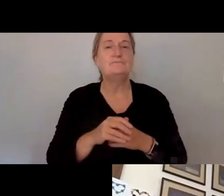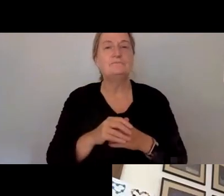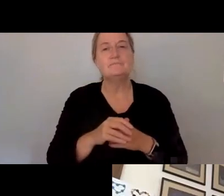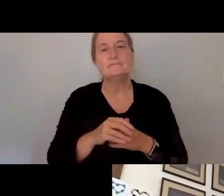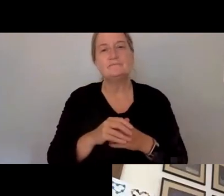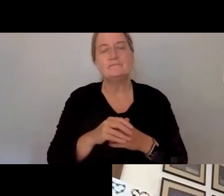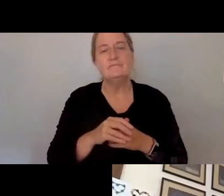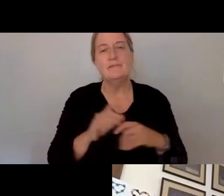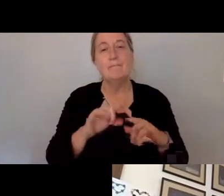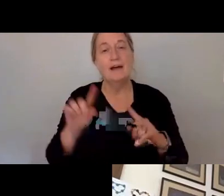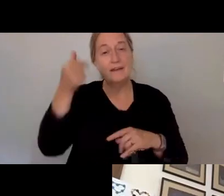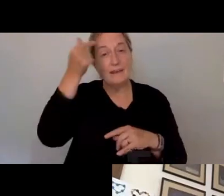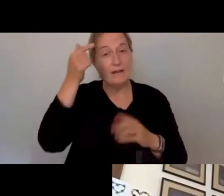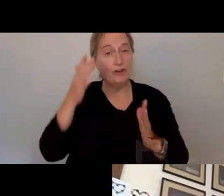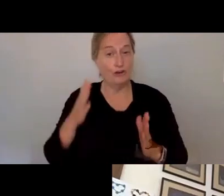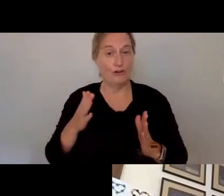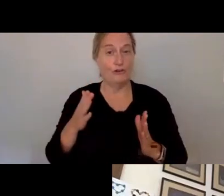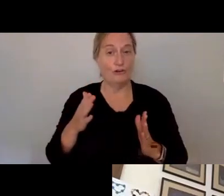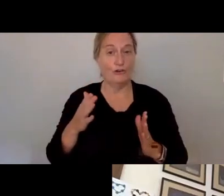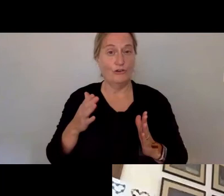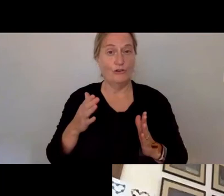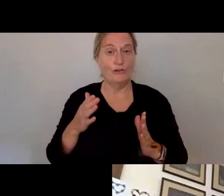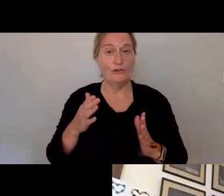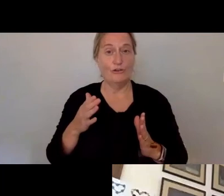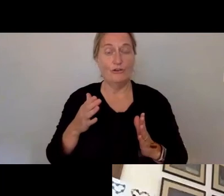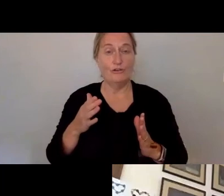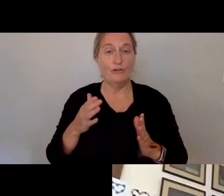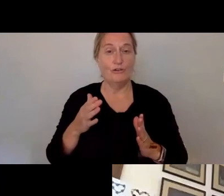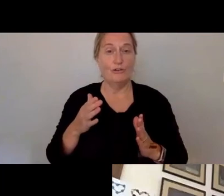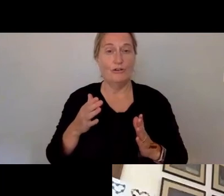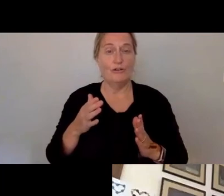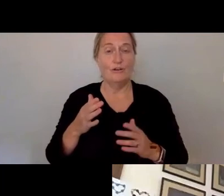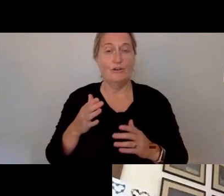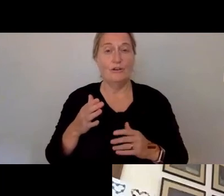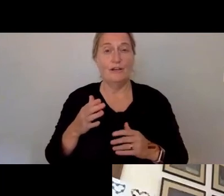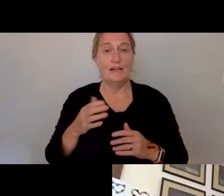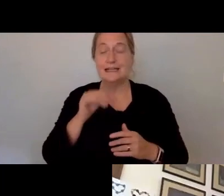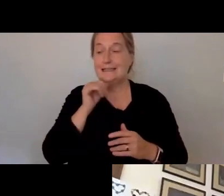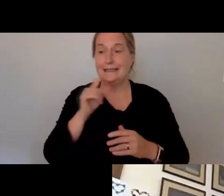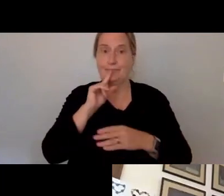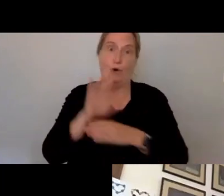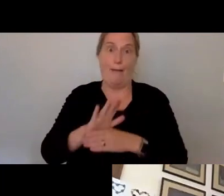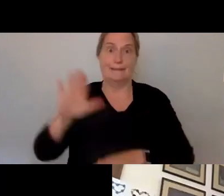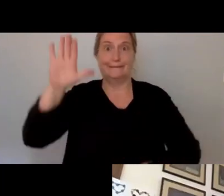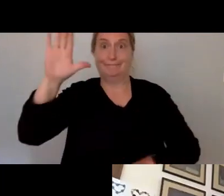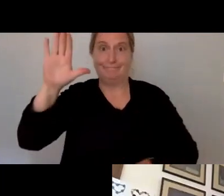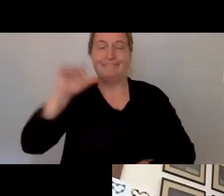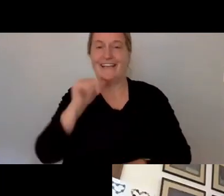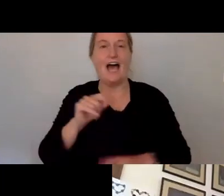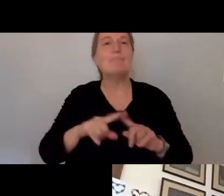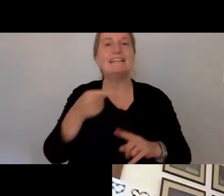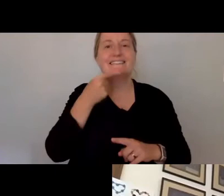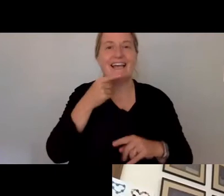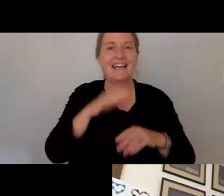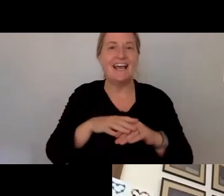credit, the governor, did he raise his right hand, John? But he said at a press conference that he's going to help us sort this out to make it